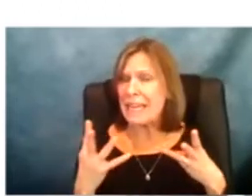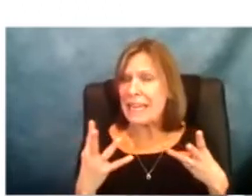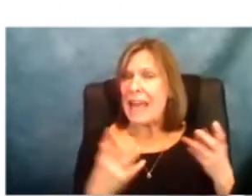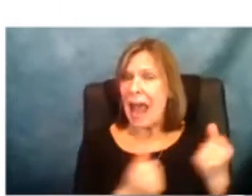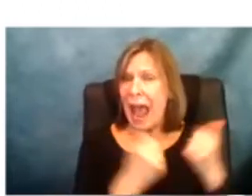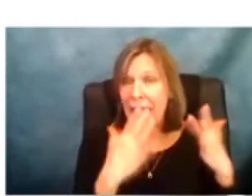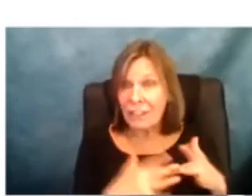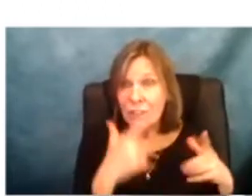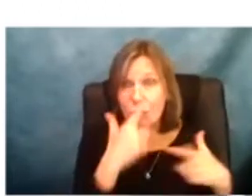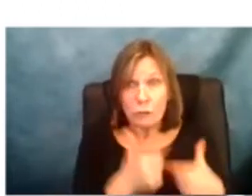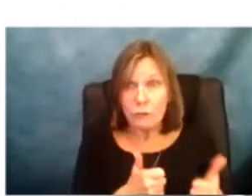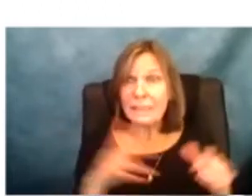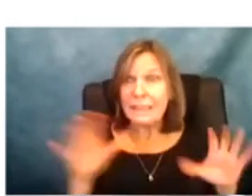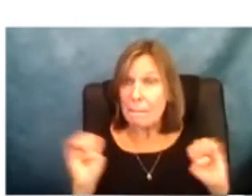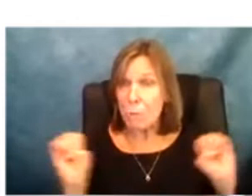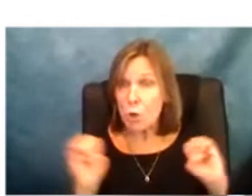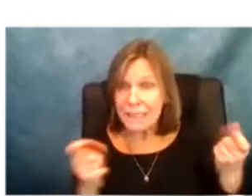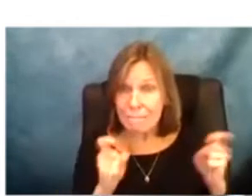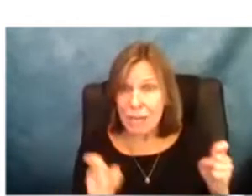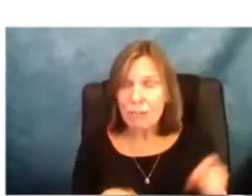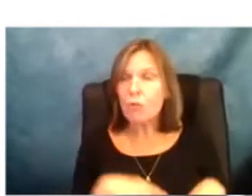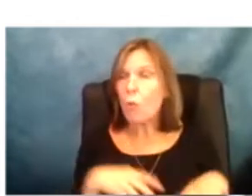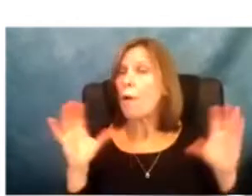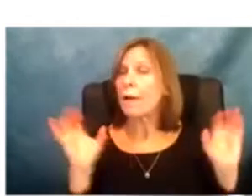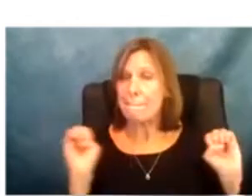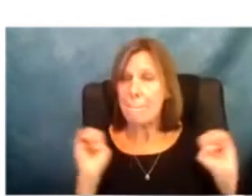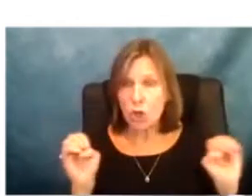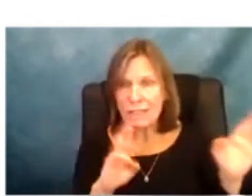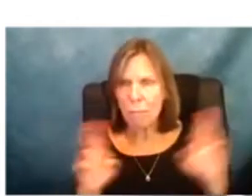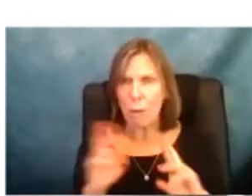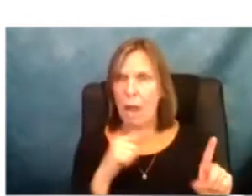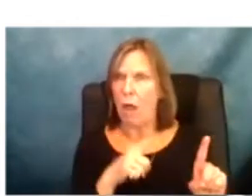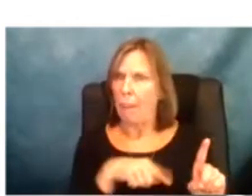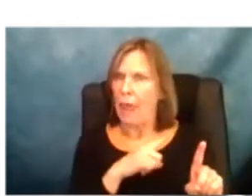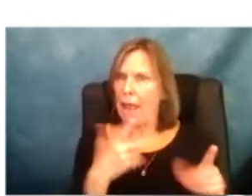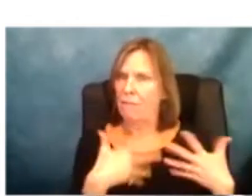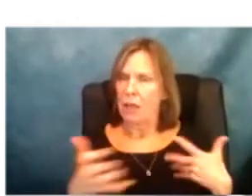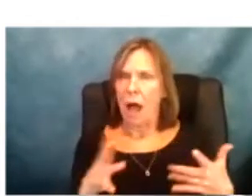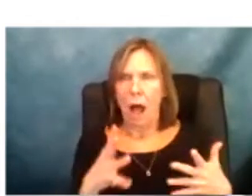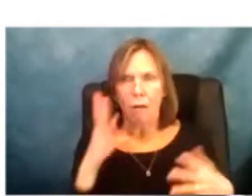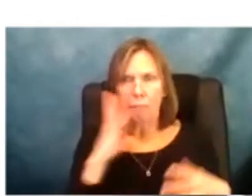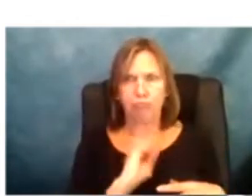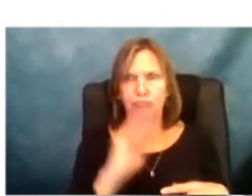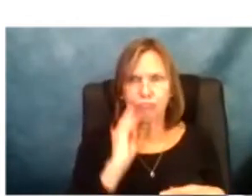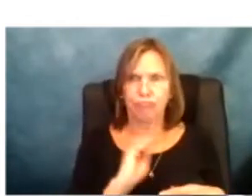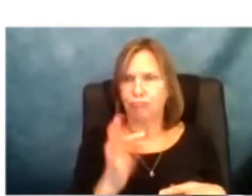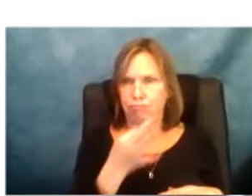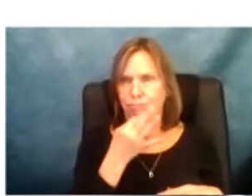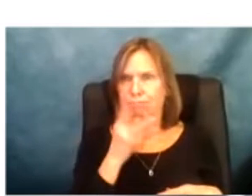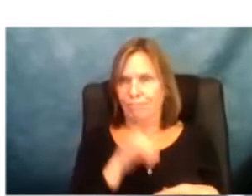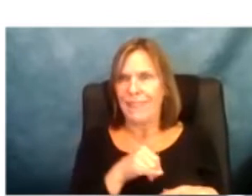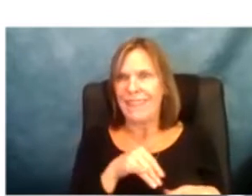in emergency management and emergency preparedness with a lot of good background and expertise in that.